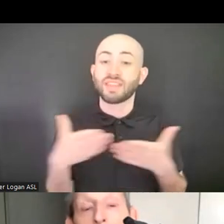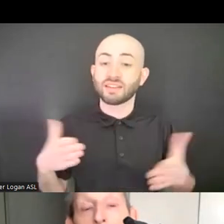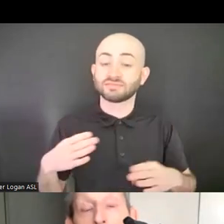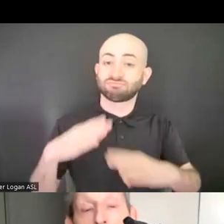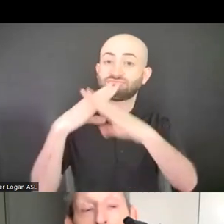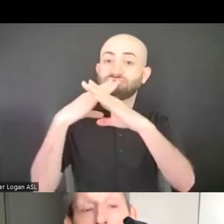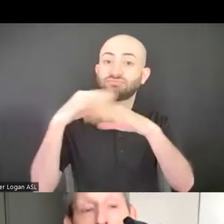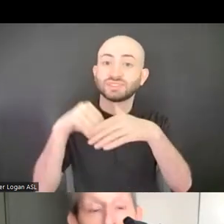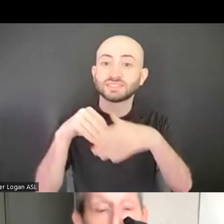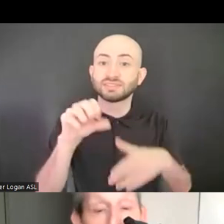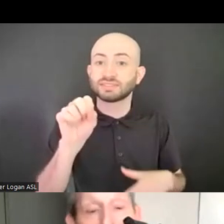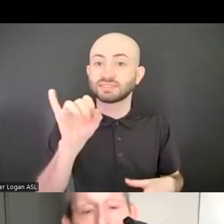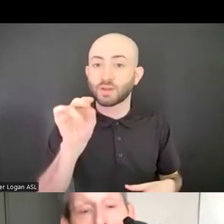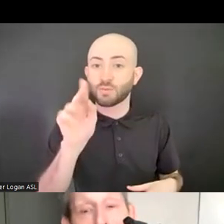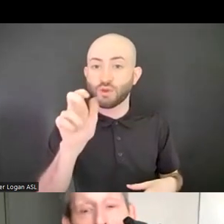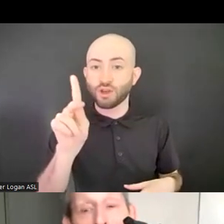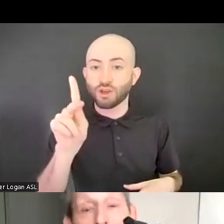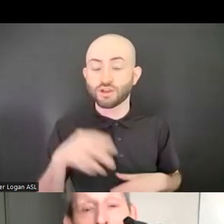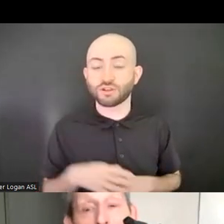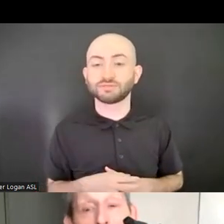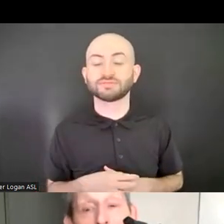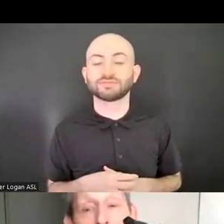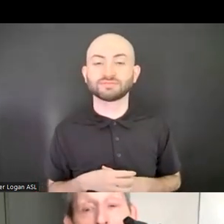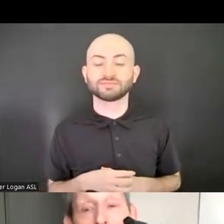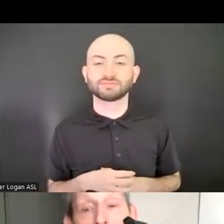both of those